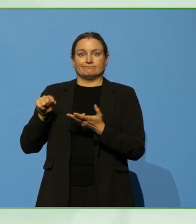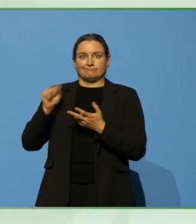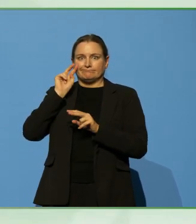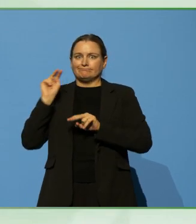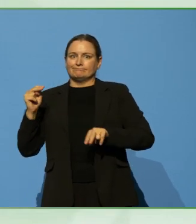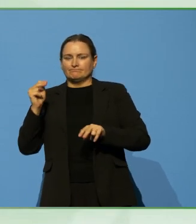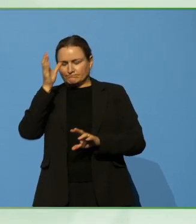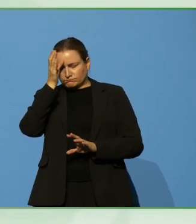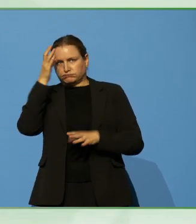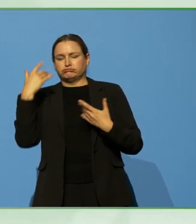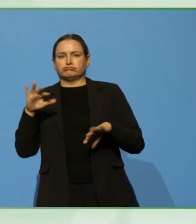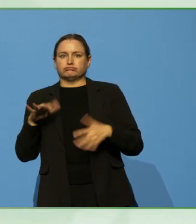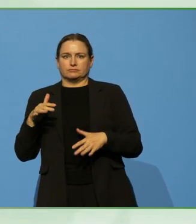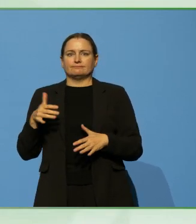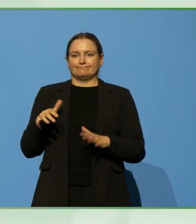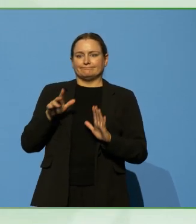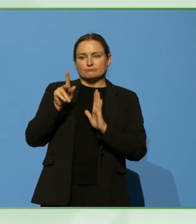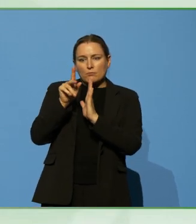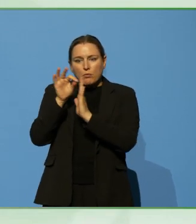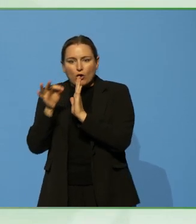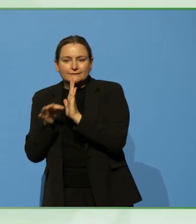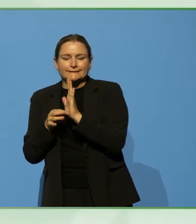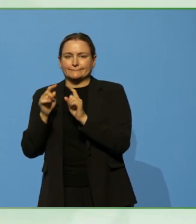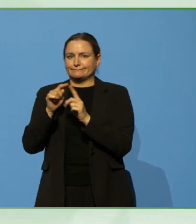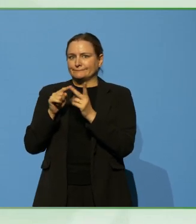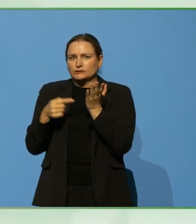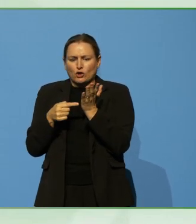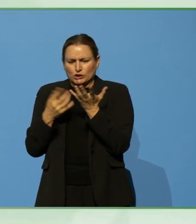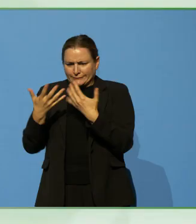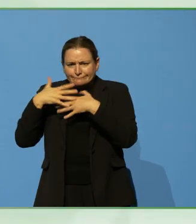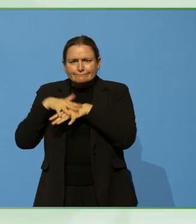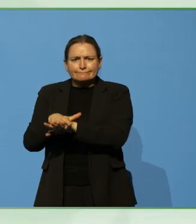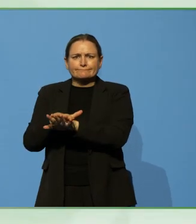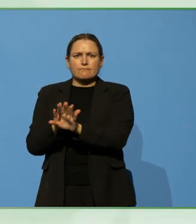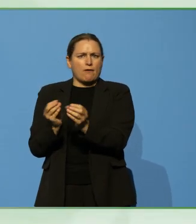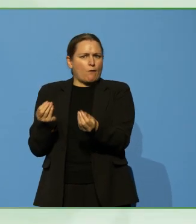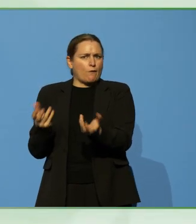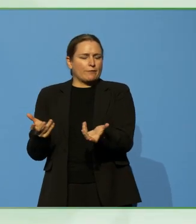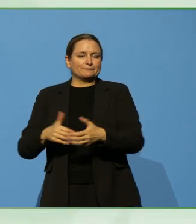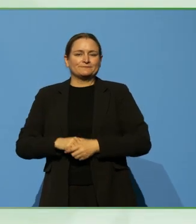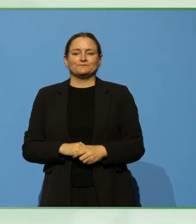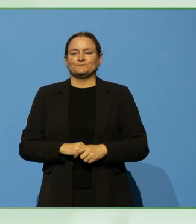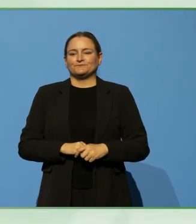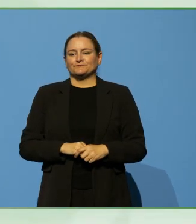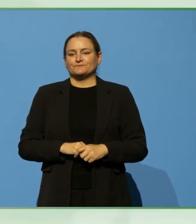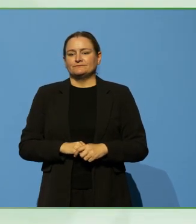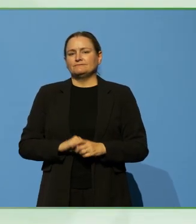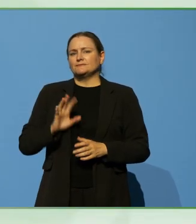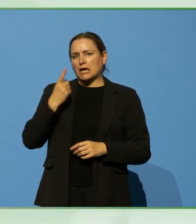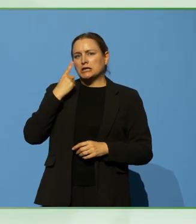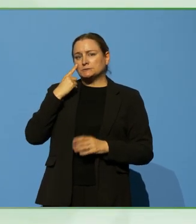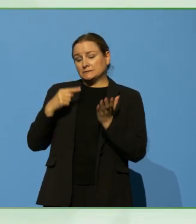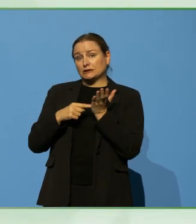grounding policy and technology in a real-world use. So let's take a look beyond technology and into